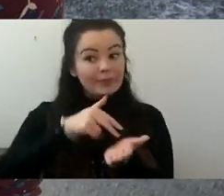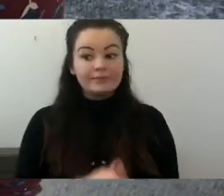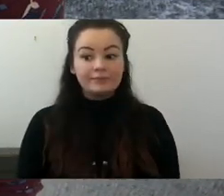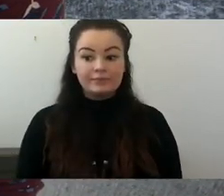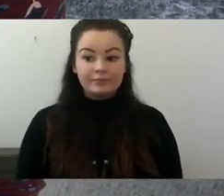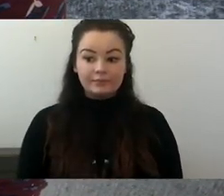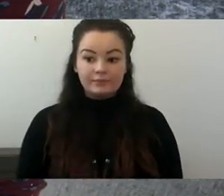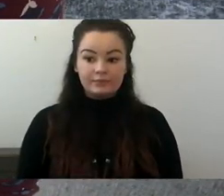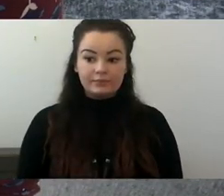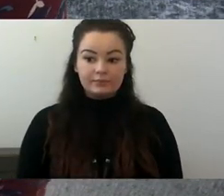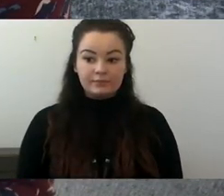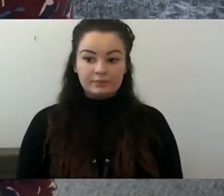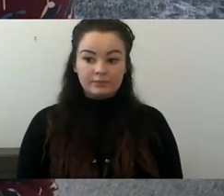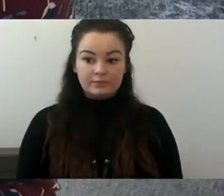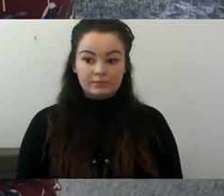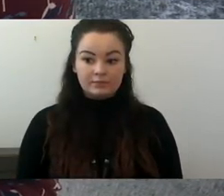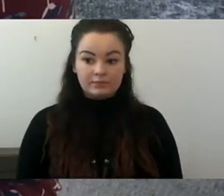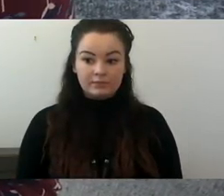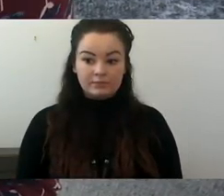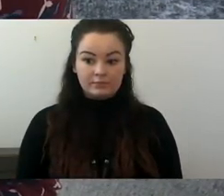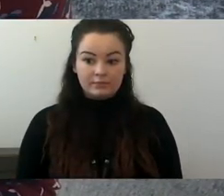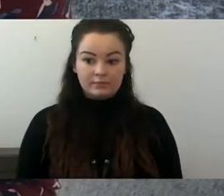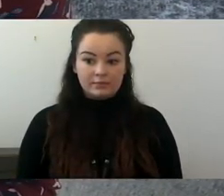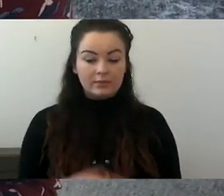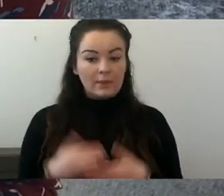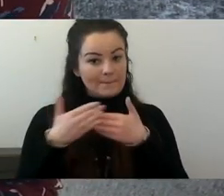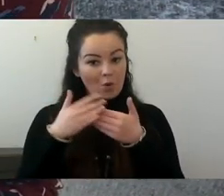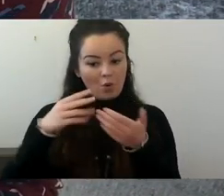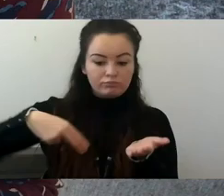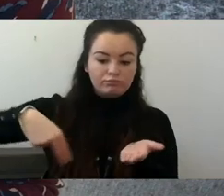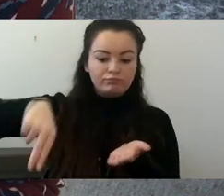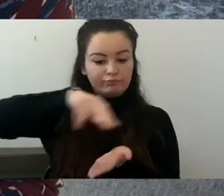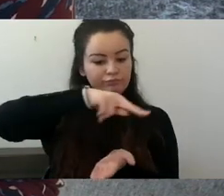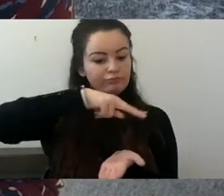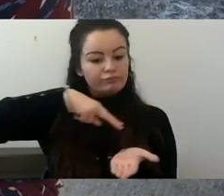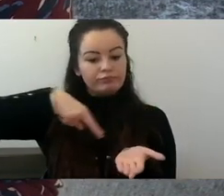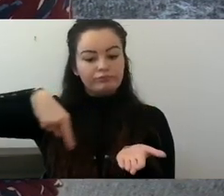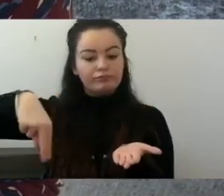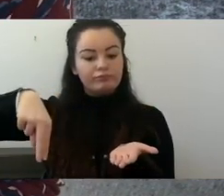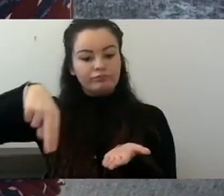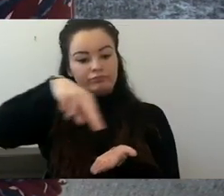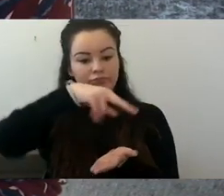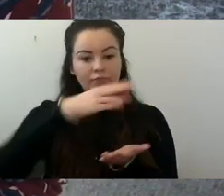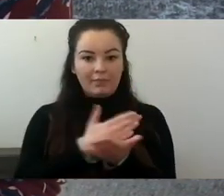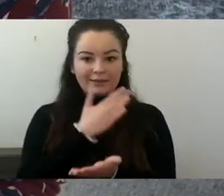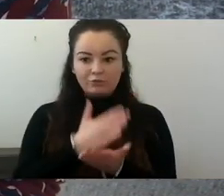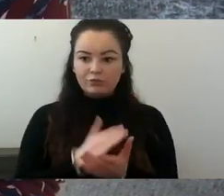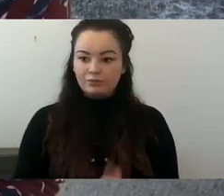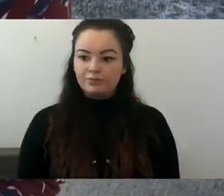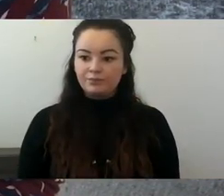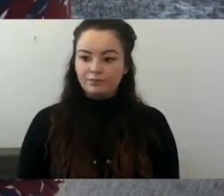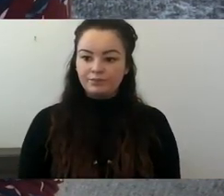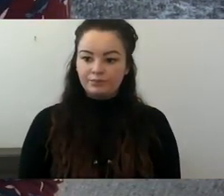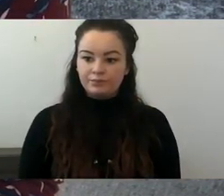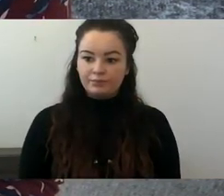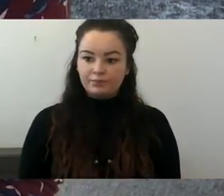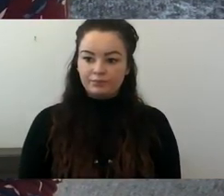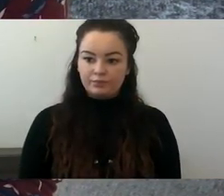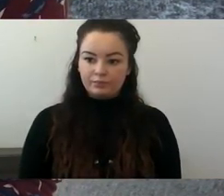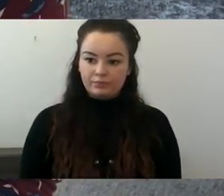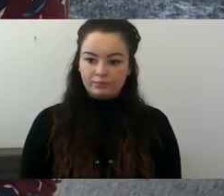again, and I'm going to put some more glue around the